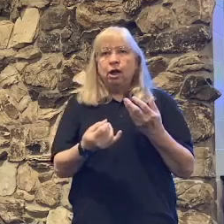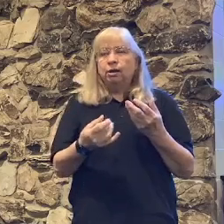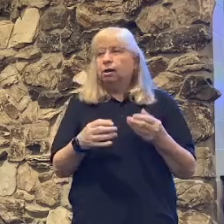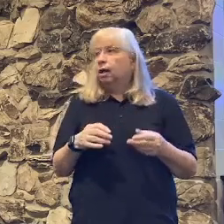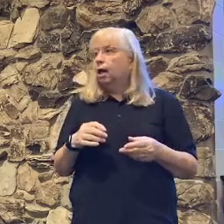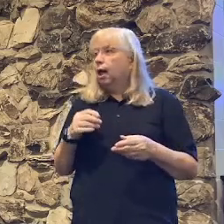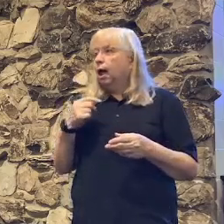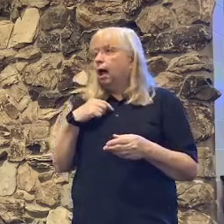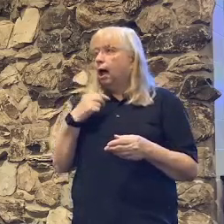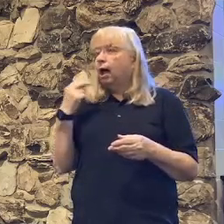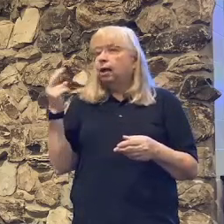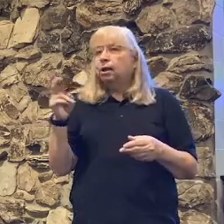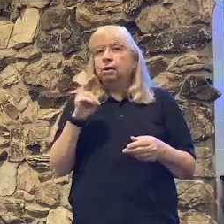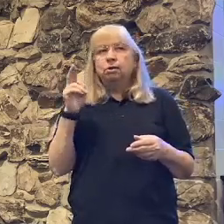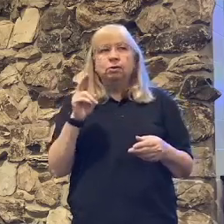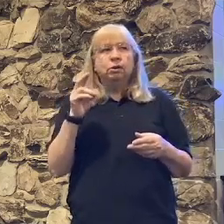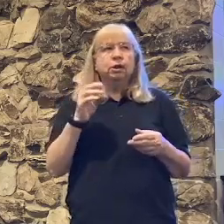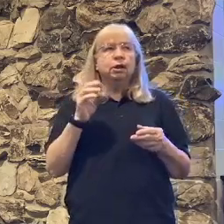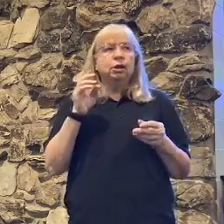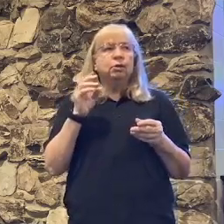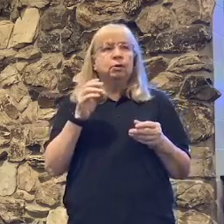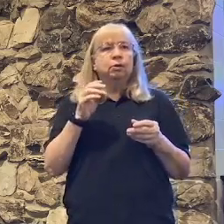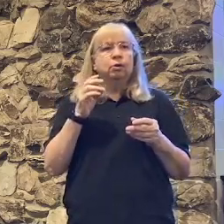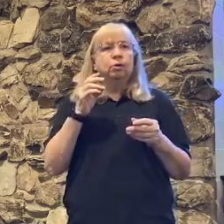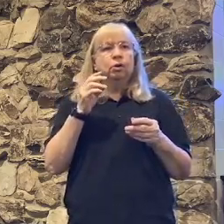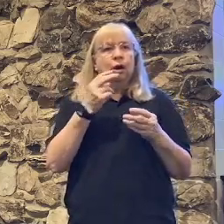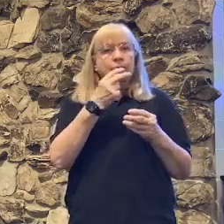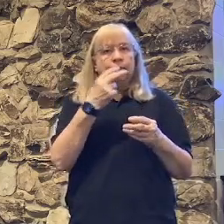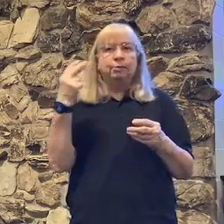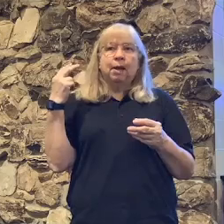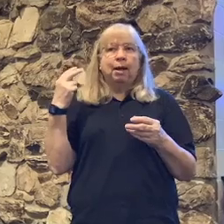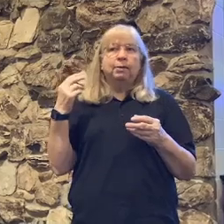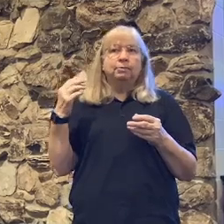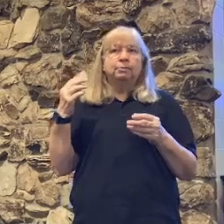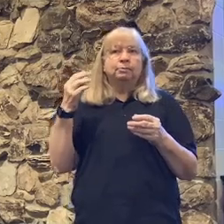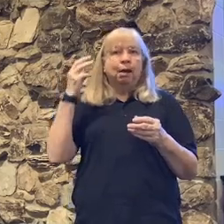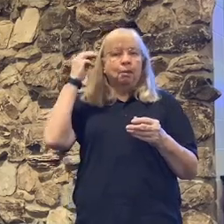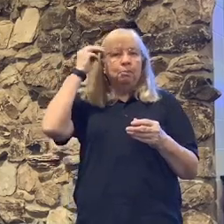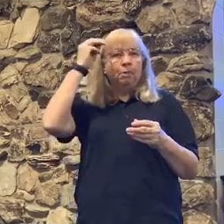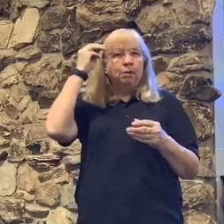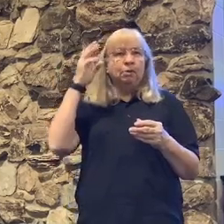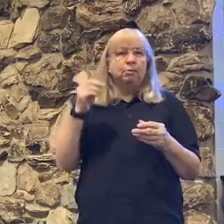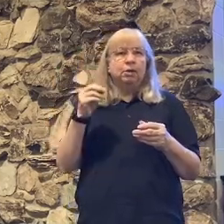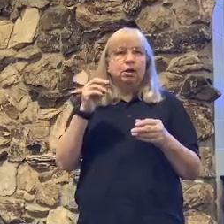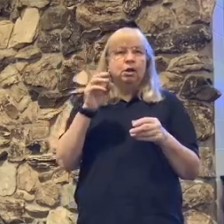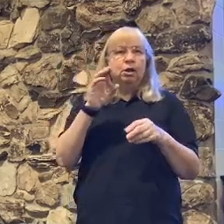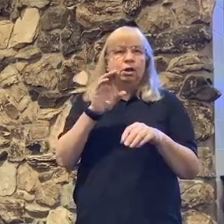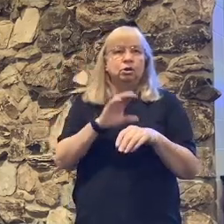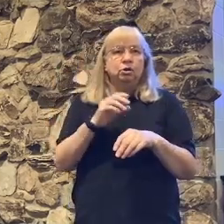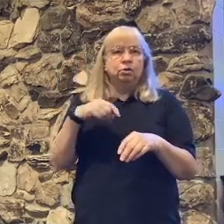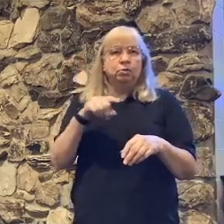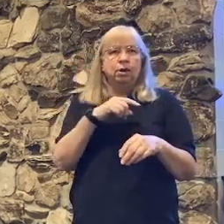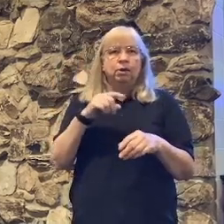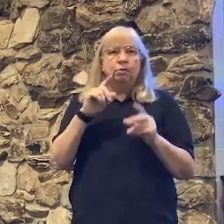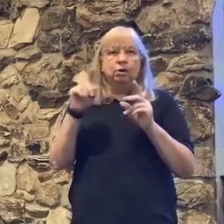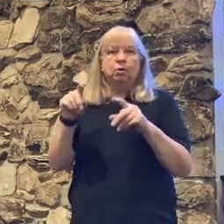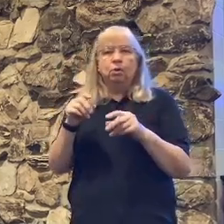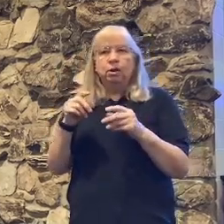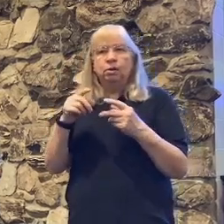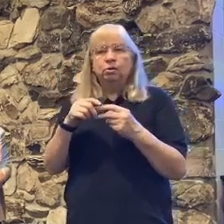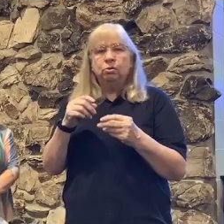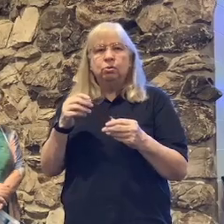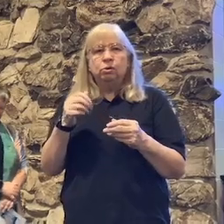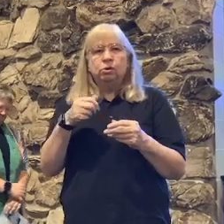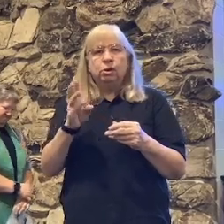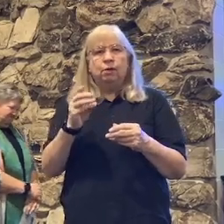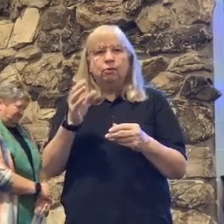instantly flashed back to a memory of a project we had at a church we were attending several years back. And what we were doing